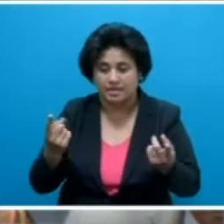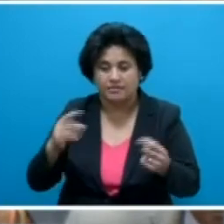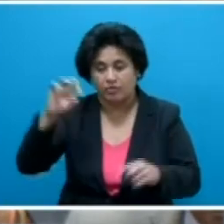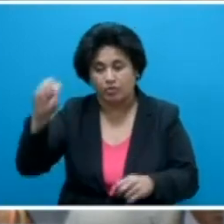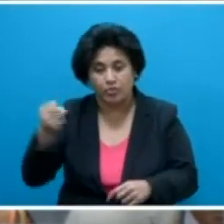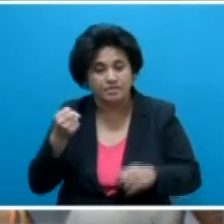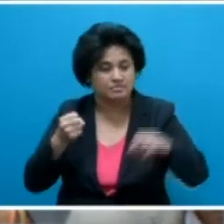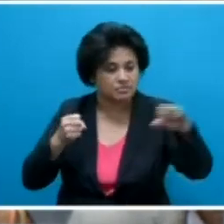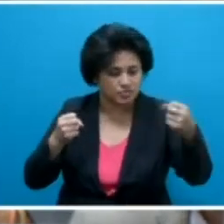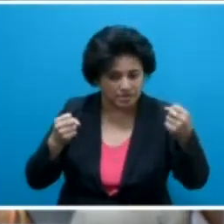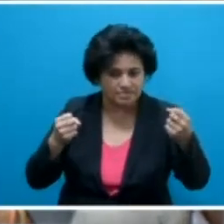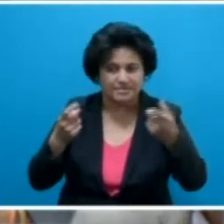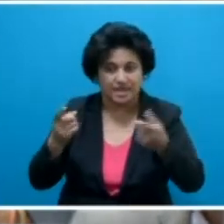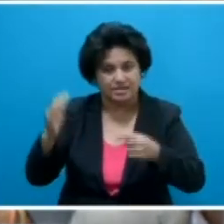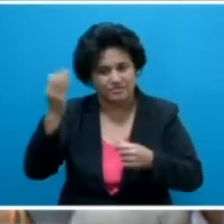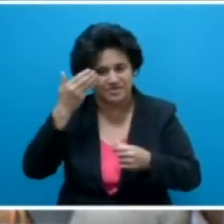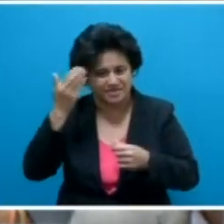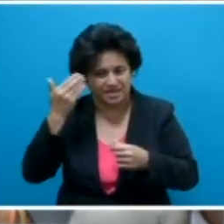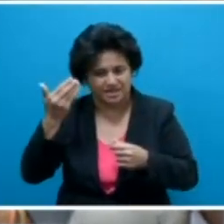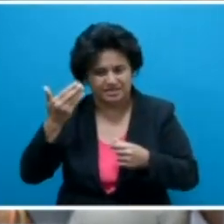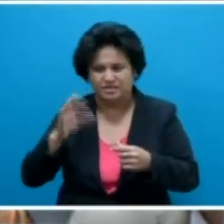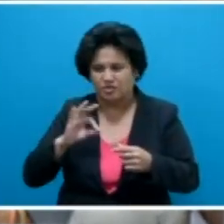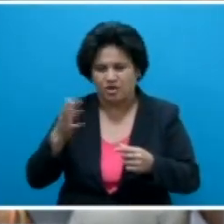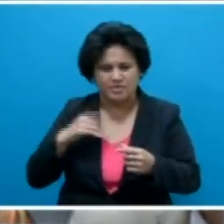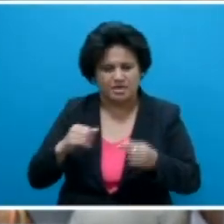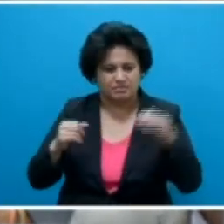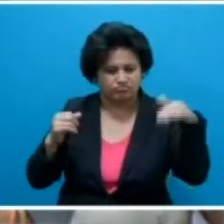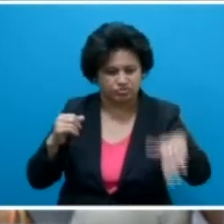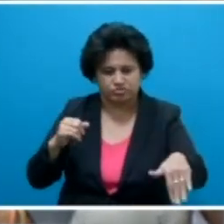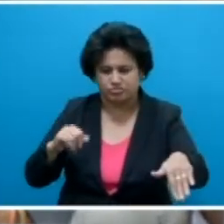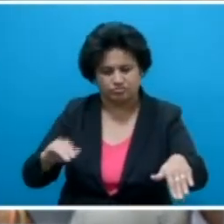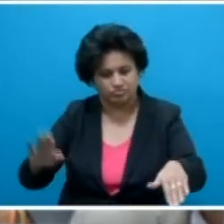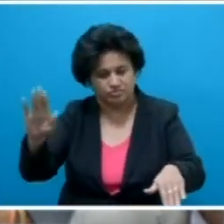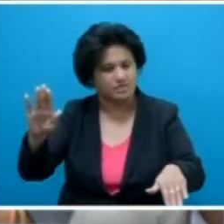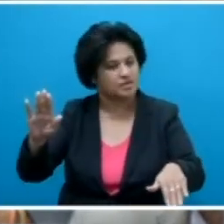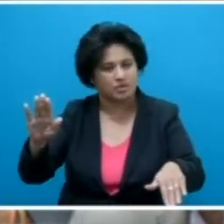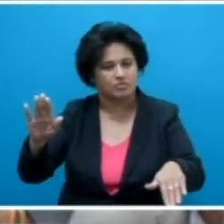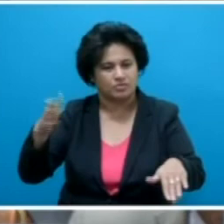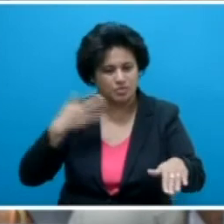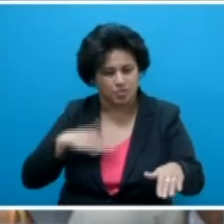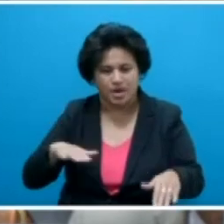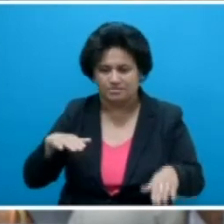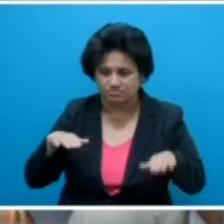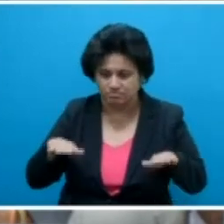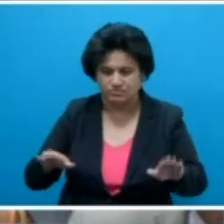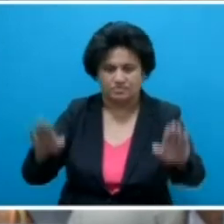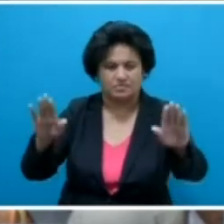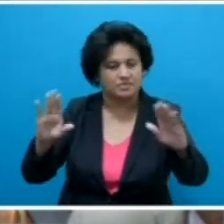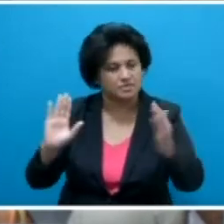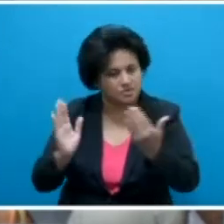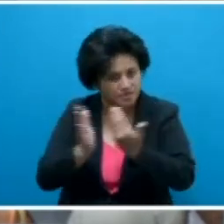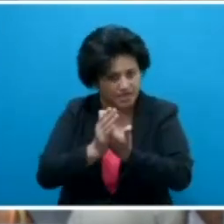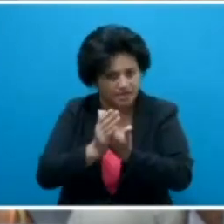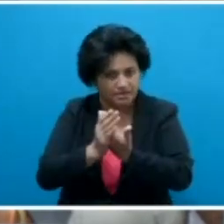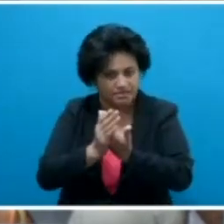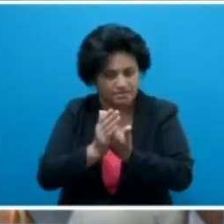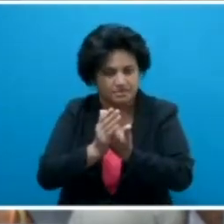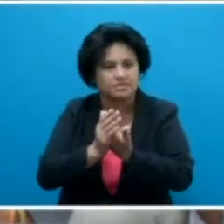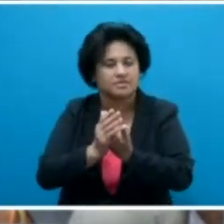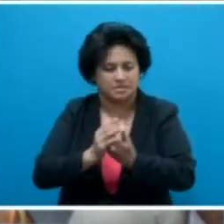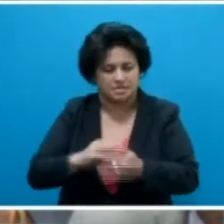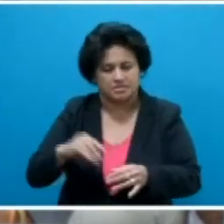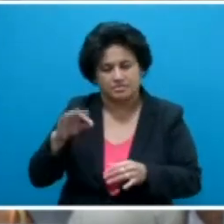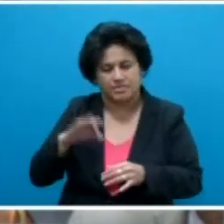with equitable distribution of returns for all the stakeholders in the forestry sector. I repeat that the